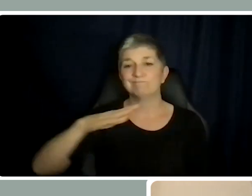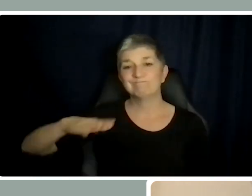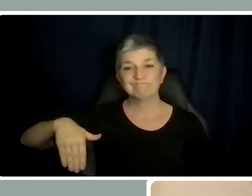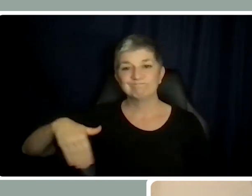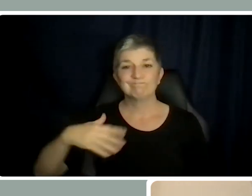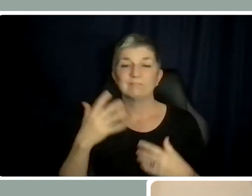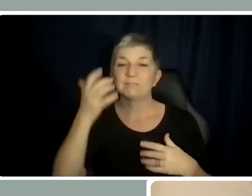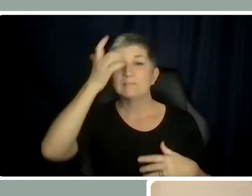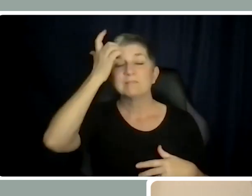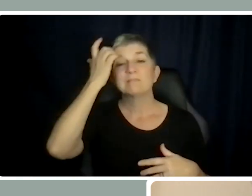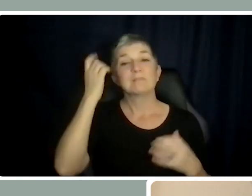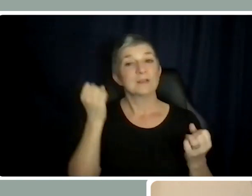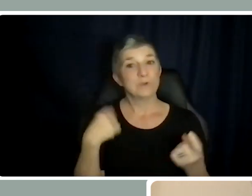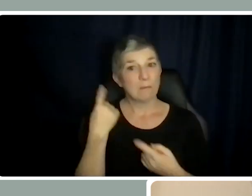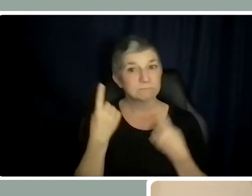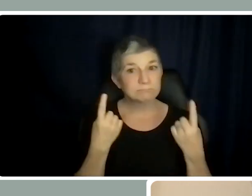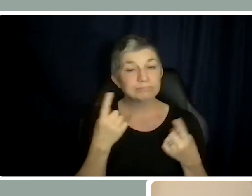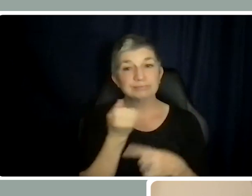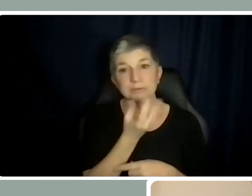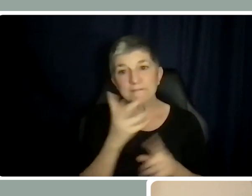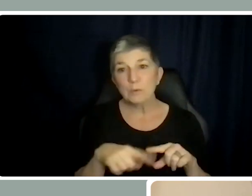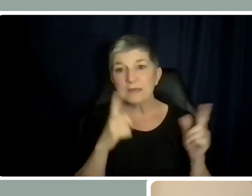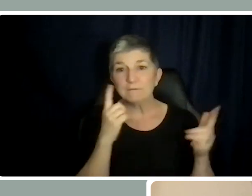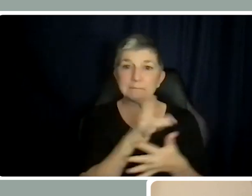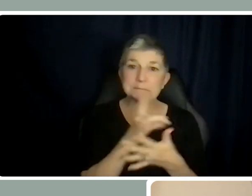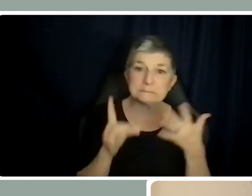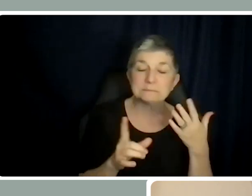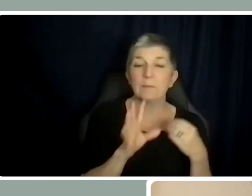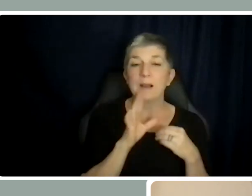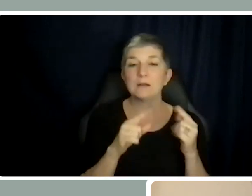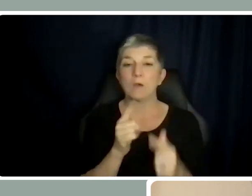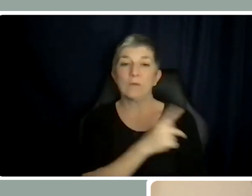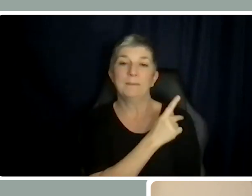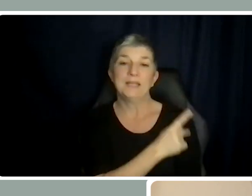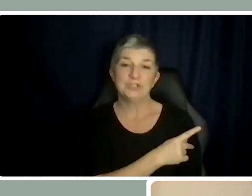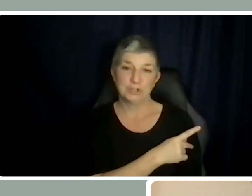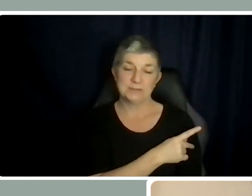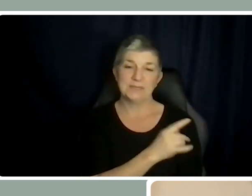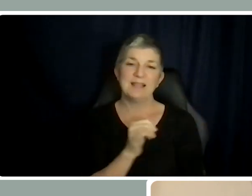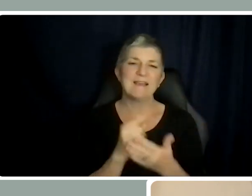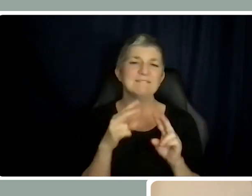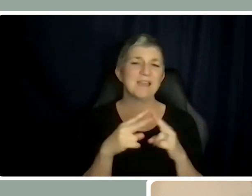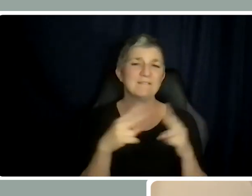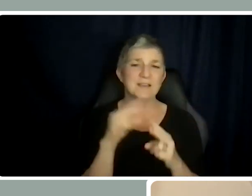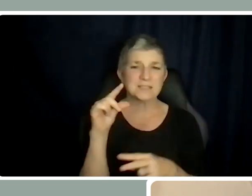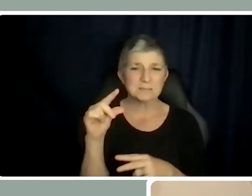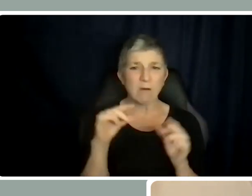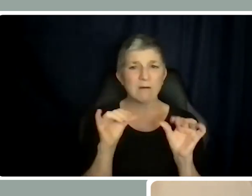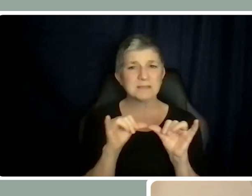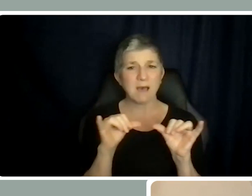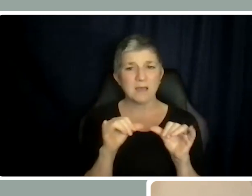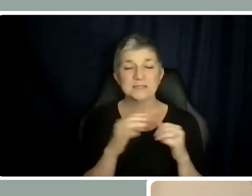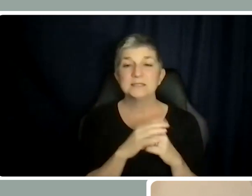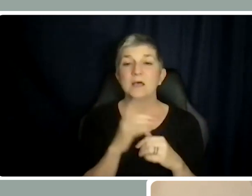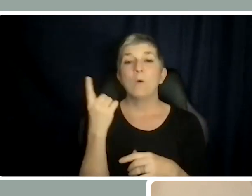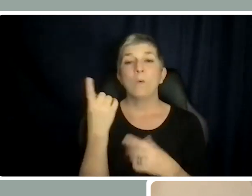So, I take into account a couple of different things when I talk to patients in that really small size range. One thing